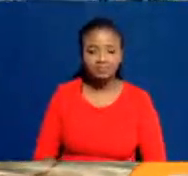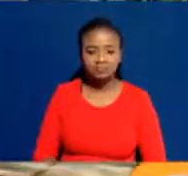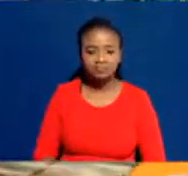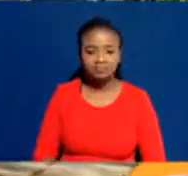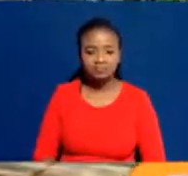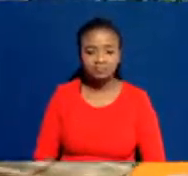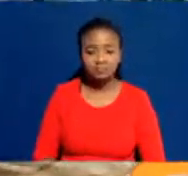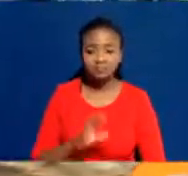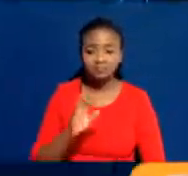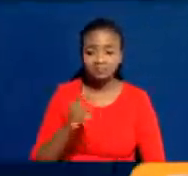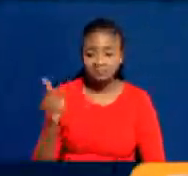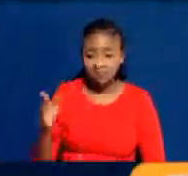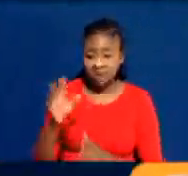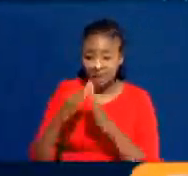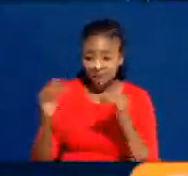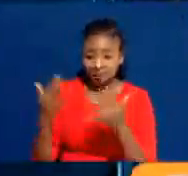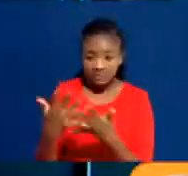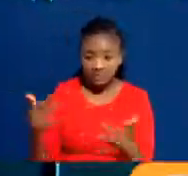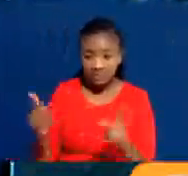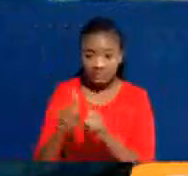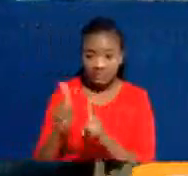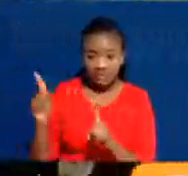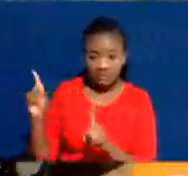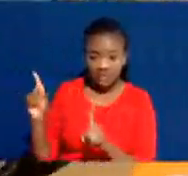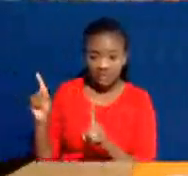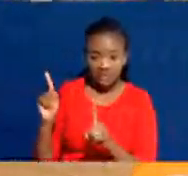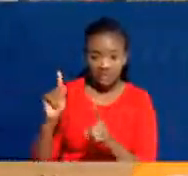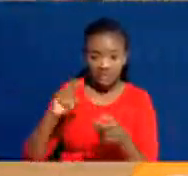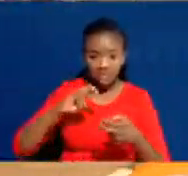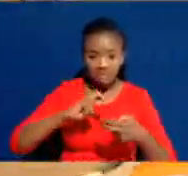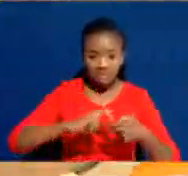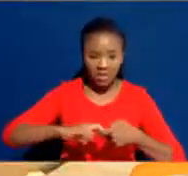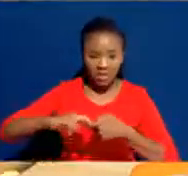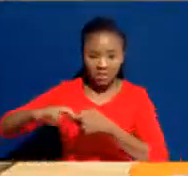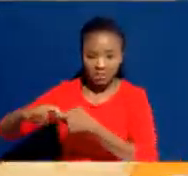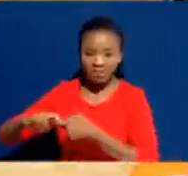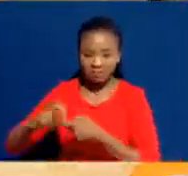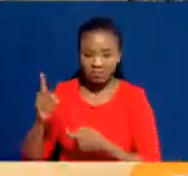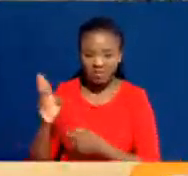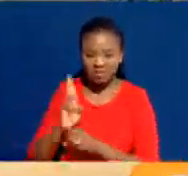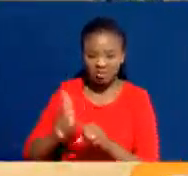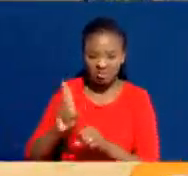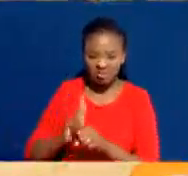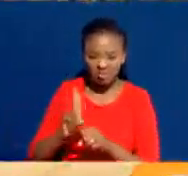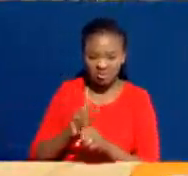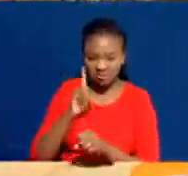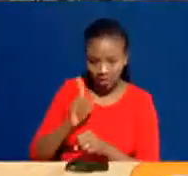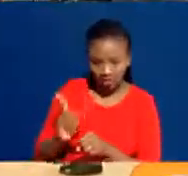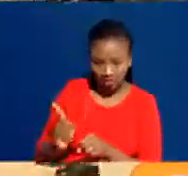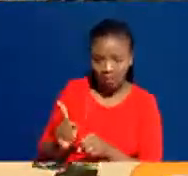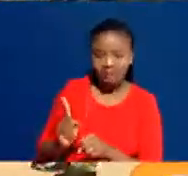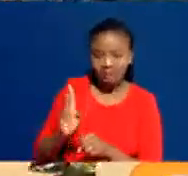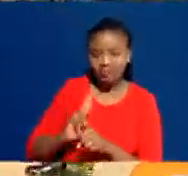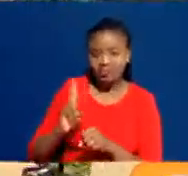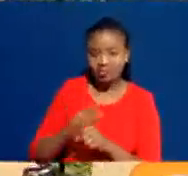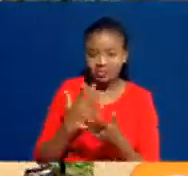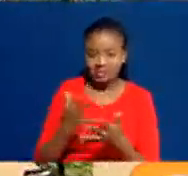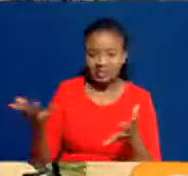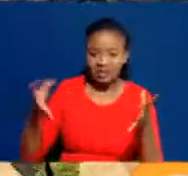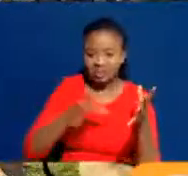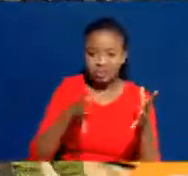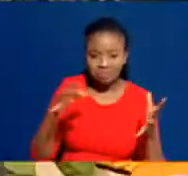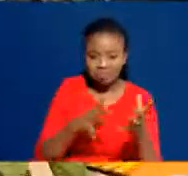The house items and this vehicle, which was used to transport the goods, were transferred to the DCI